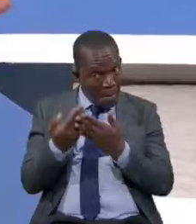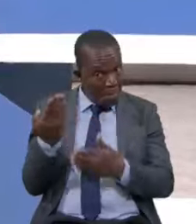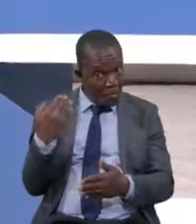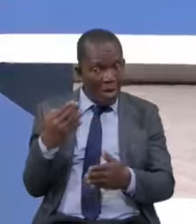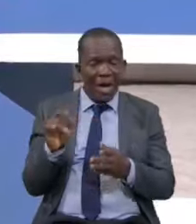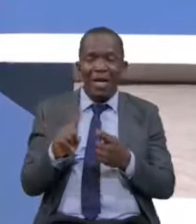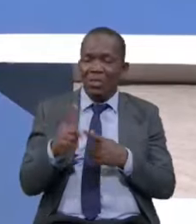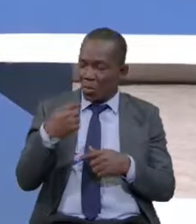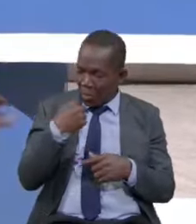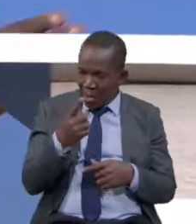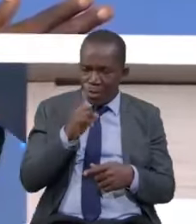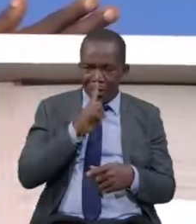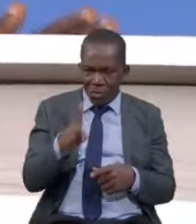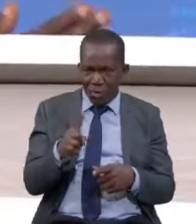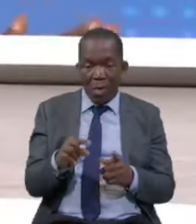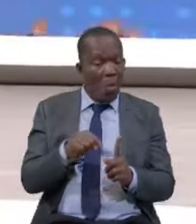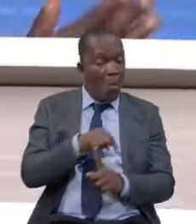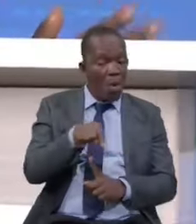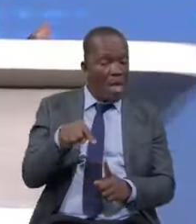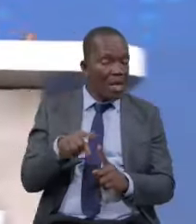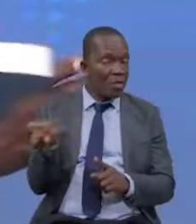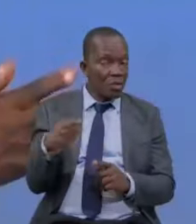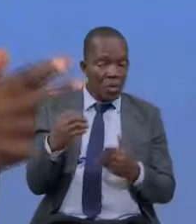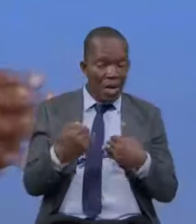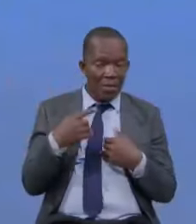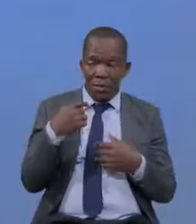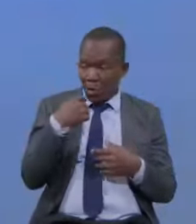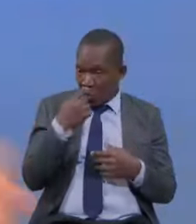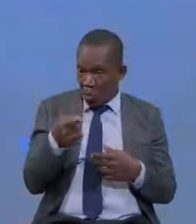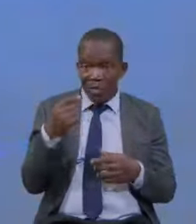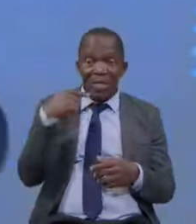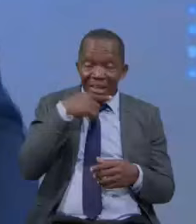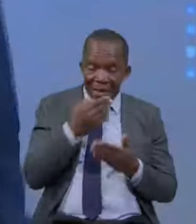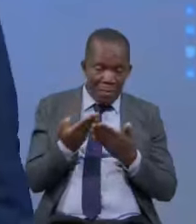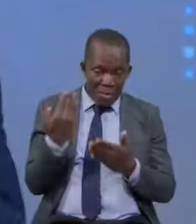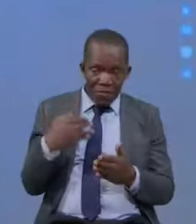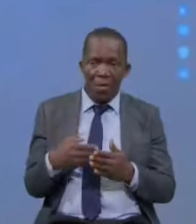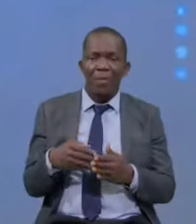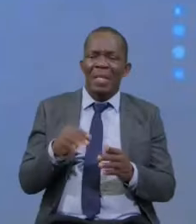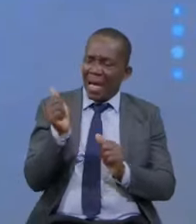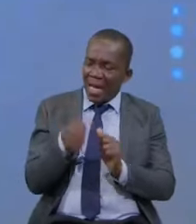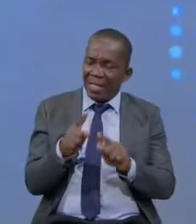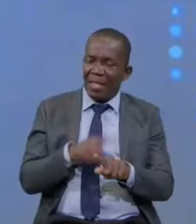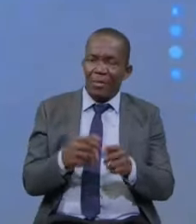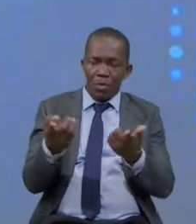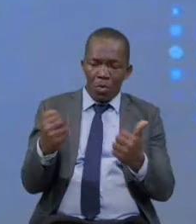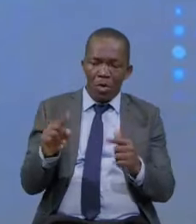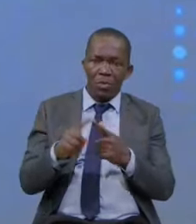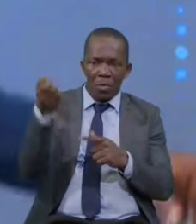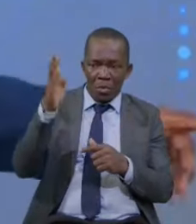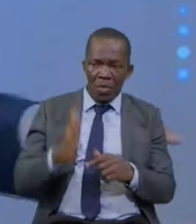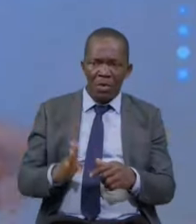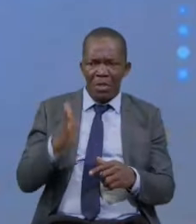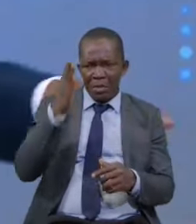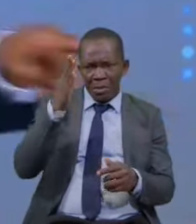that, you're coming unto him that is able. Anytime you're coming for healing, you're coming for deliverance,